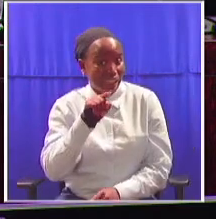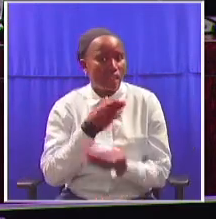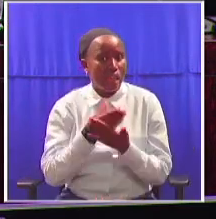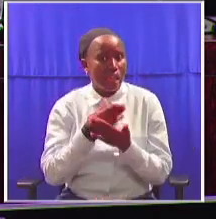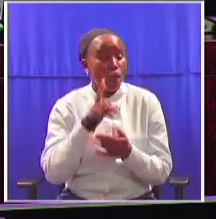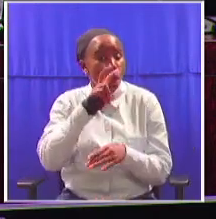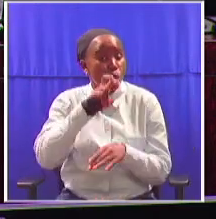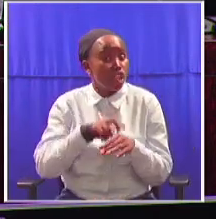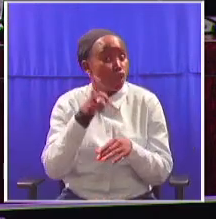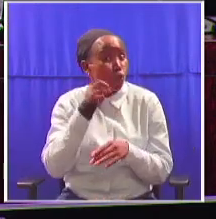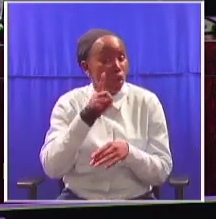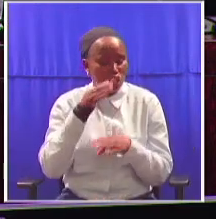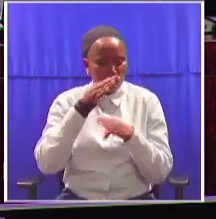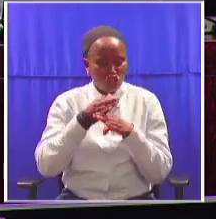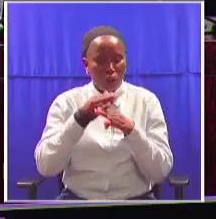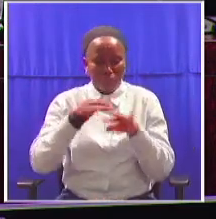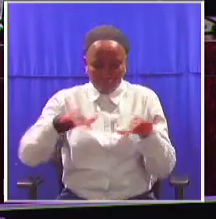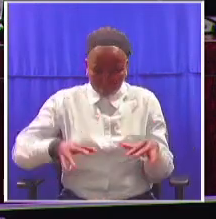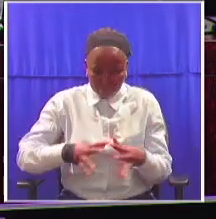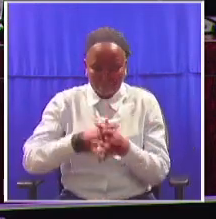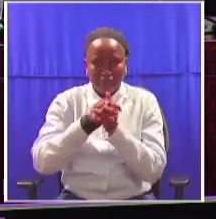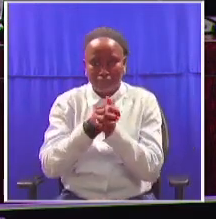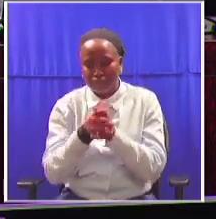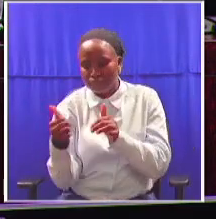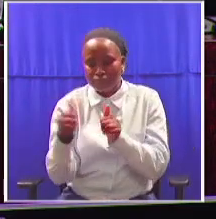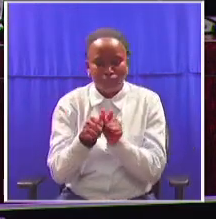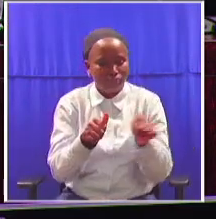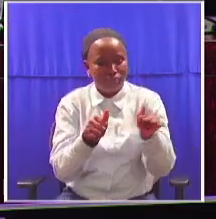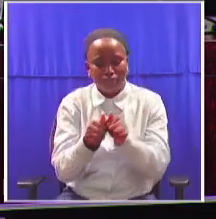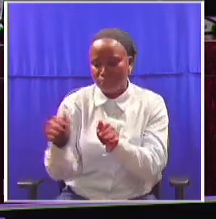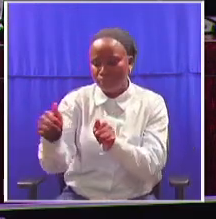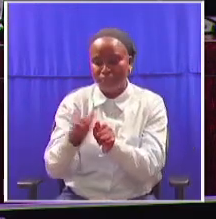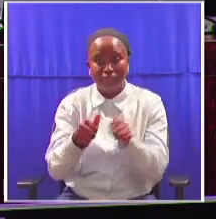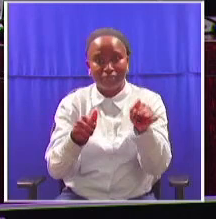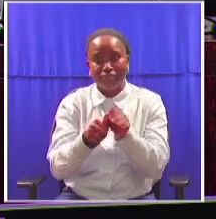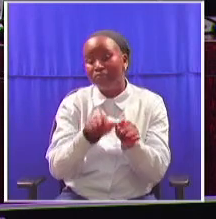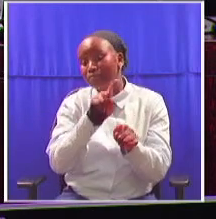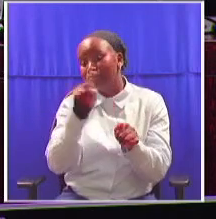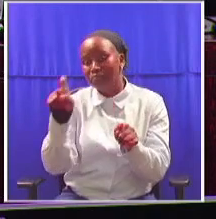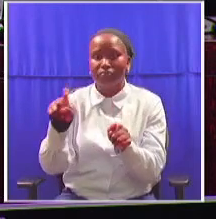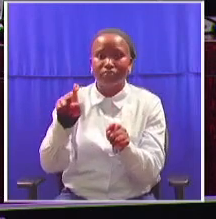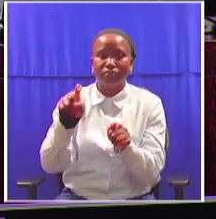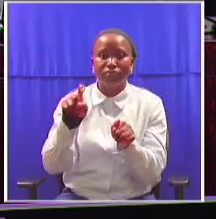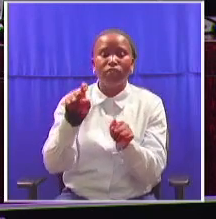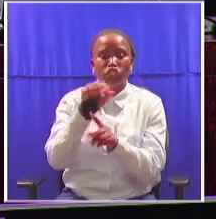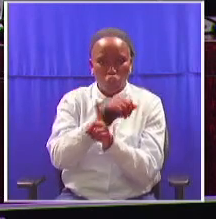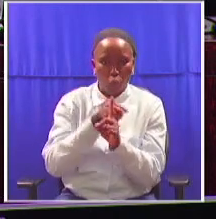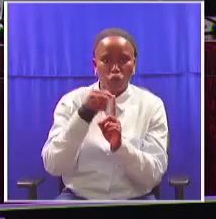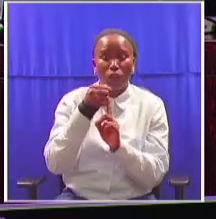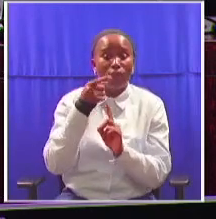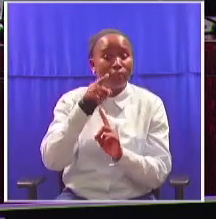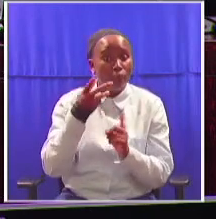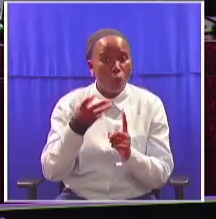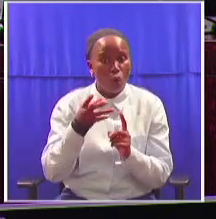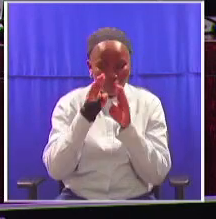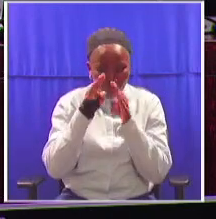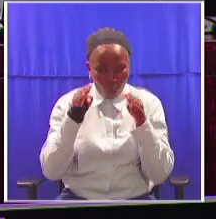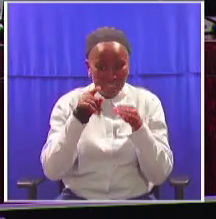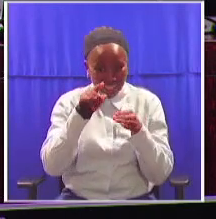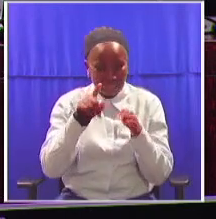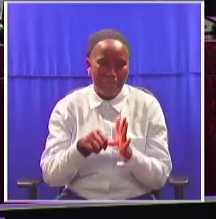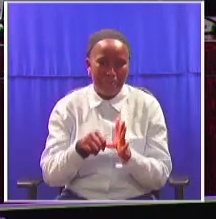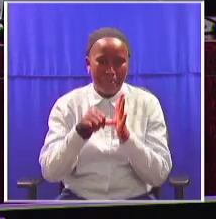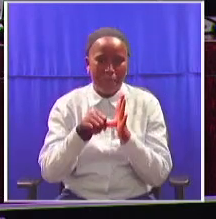action alongside other social partners on these critical challenges.